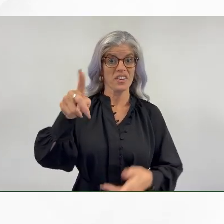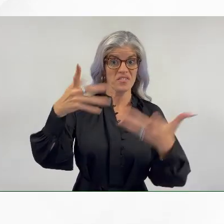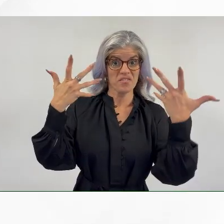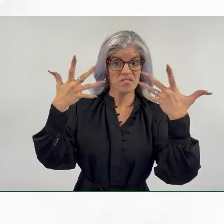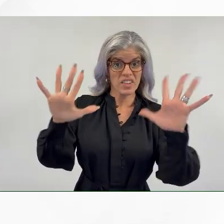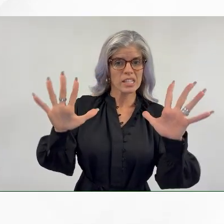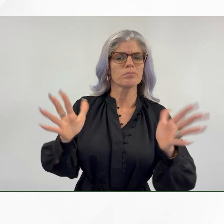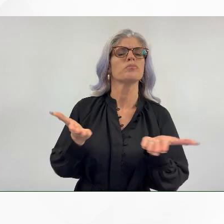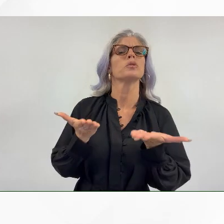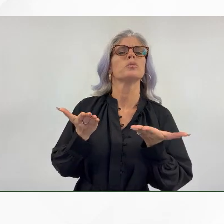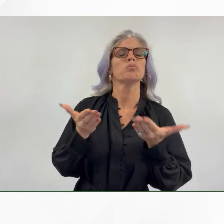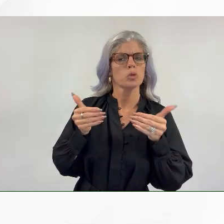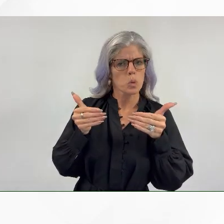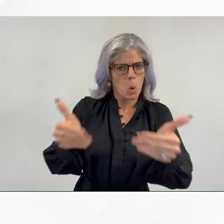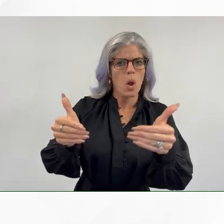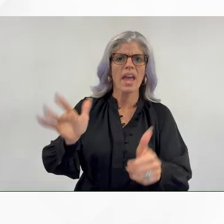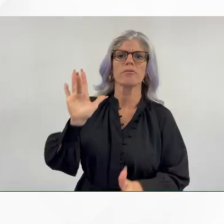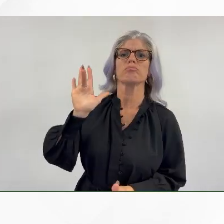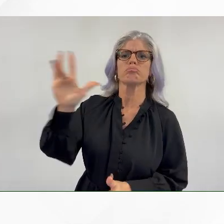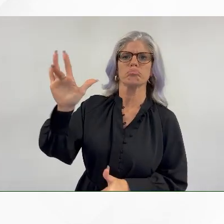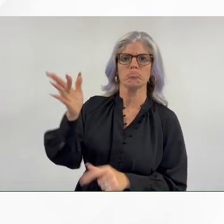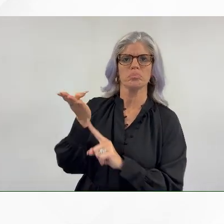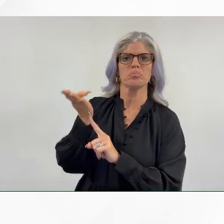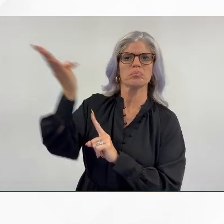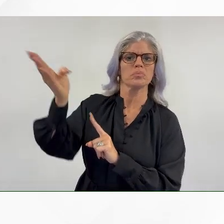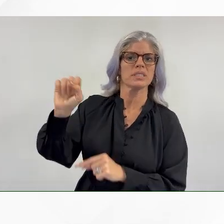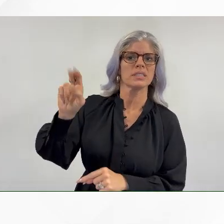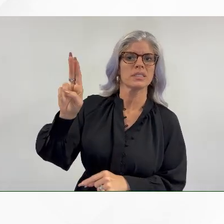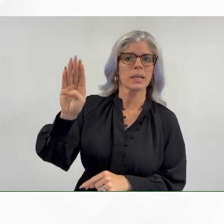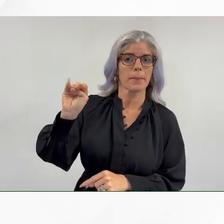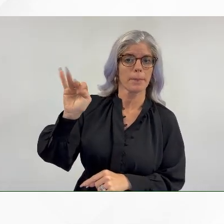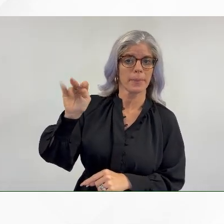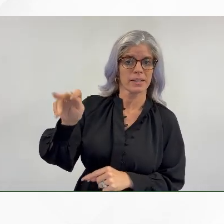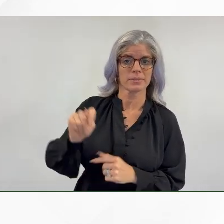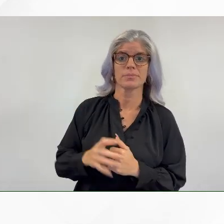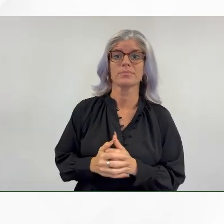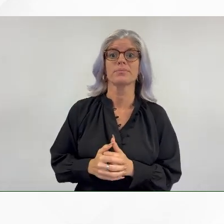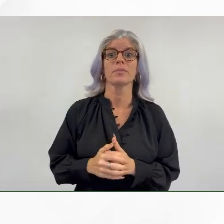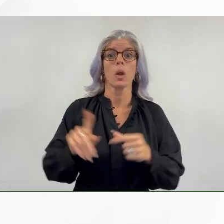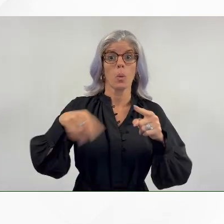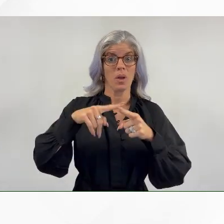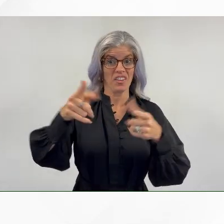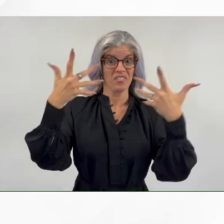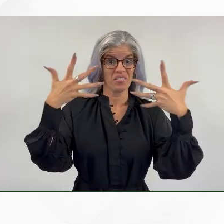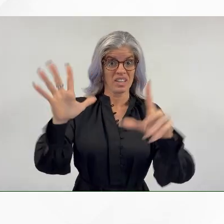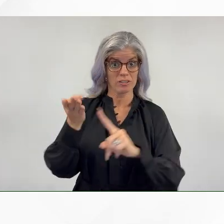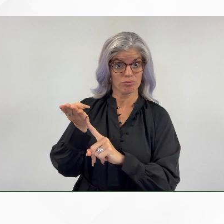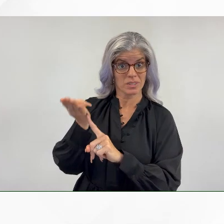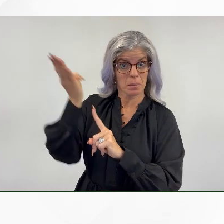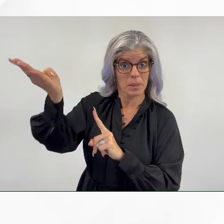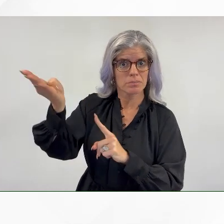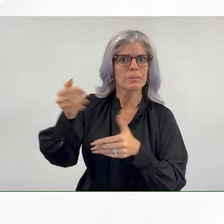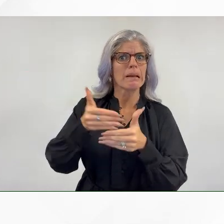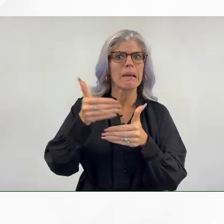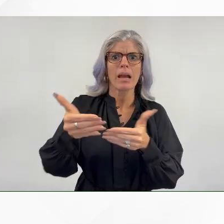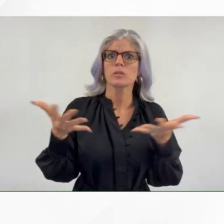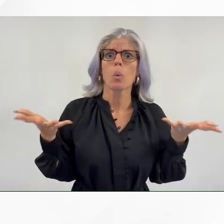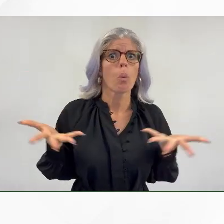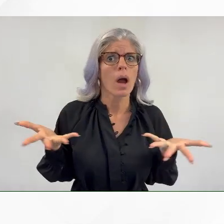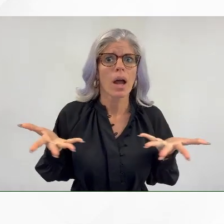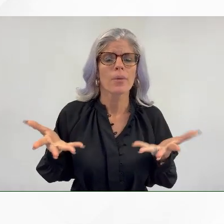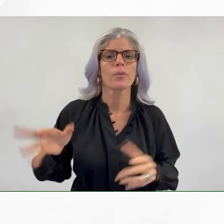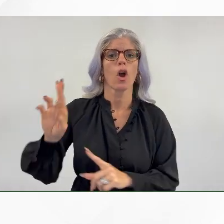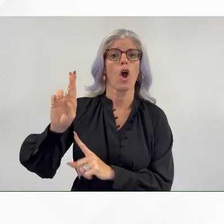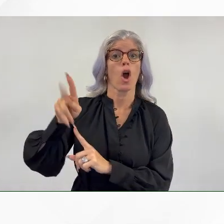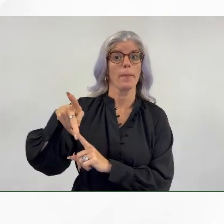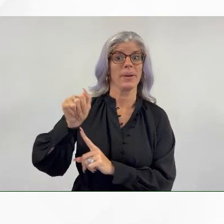When finished, click Submit. Once submitted, the RPA goes to the recipient for review, and the applicant can view the status of its RPA in